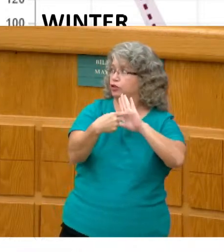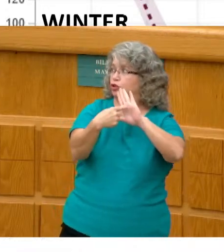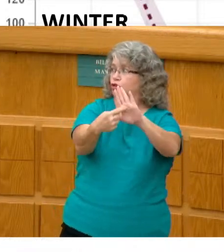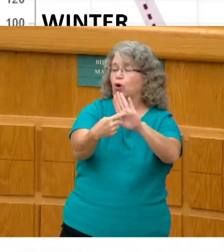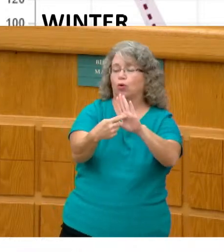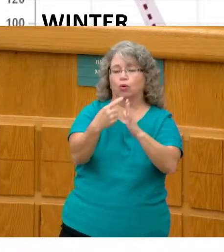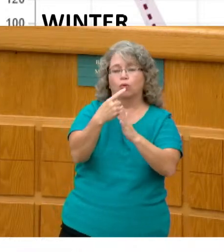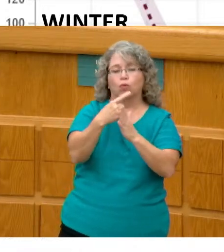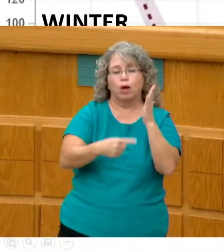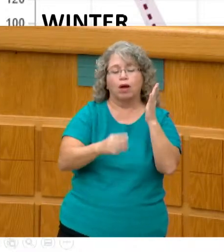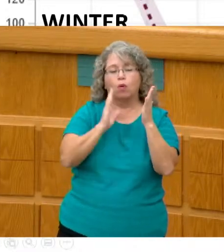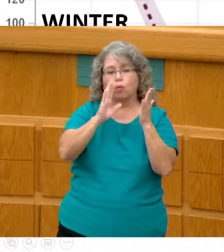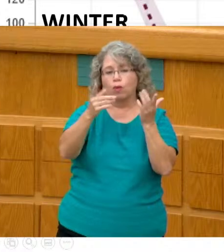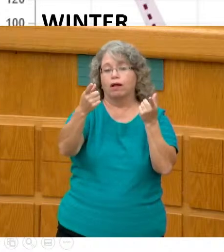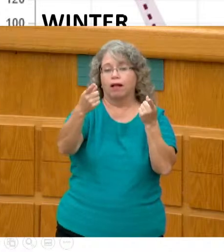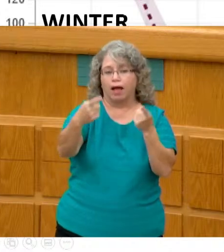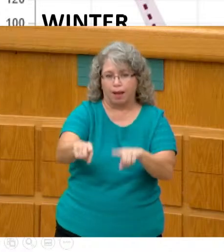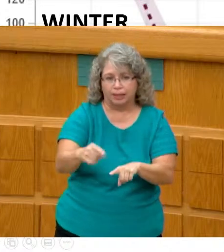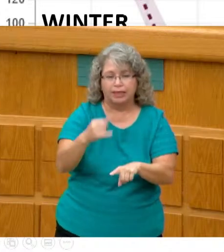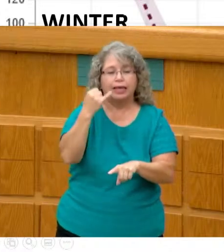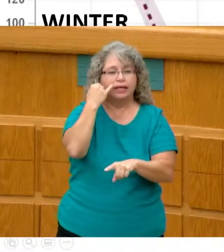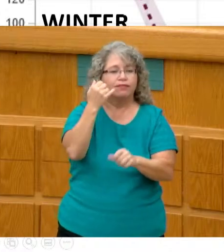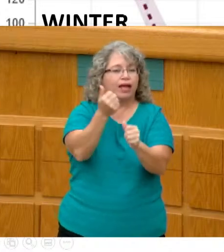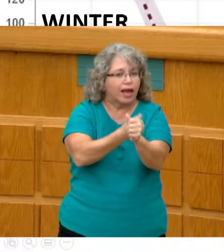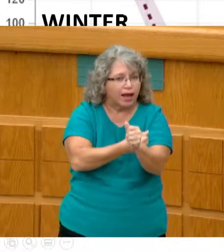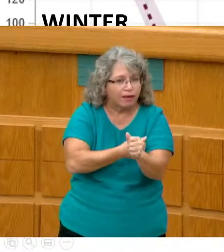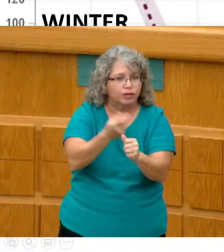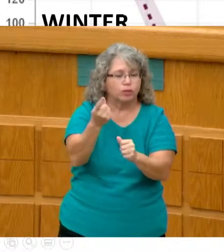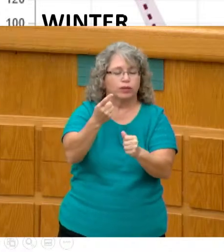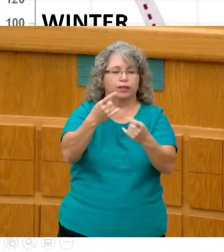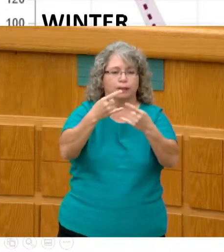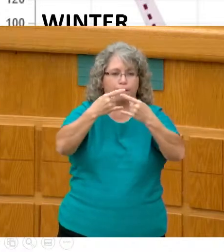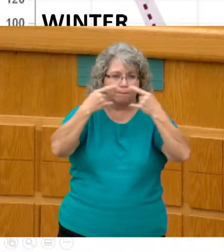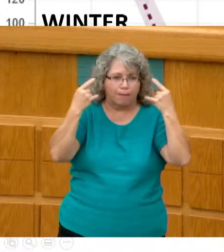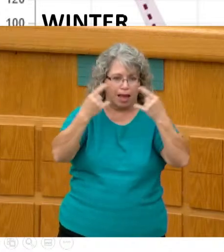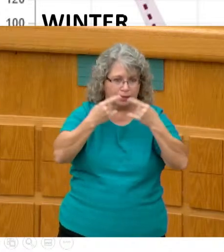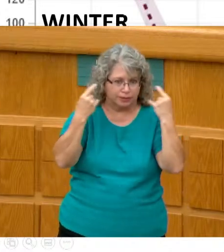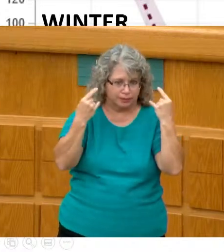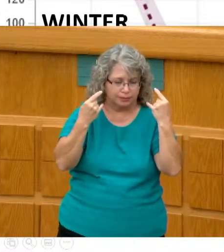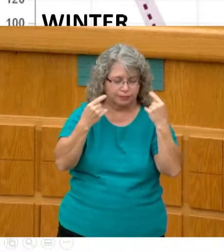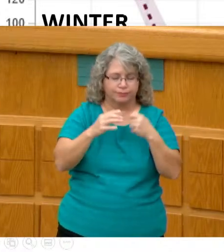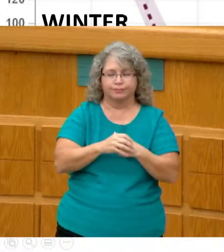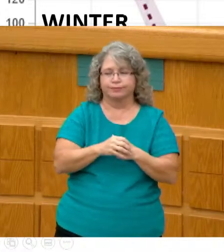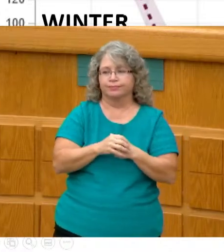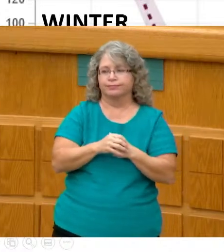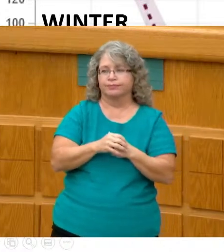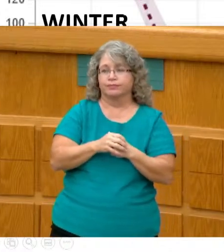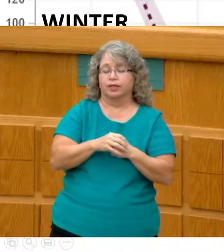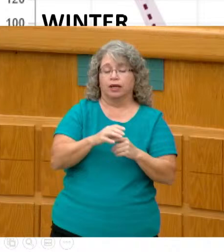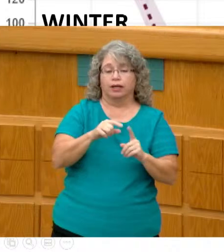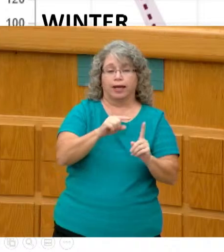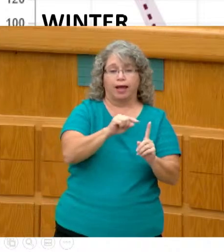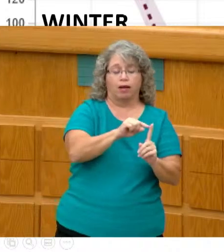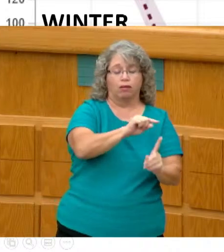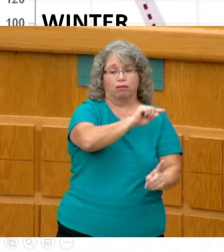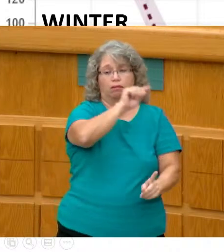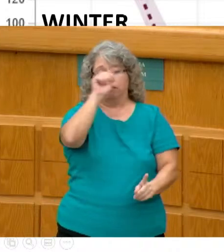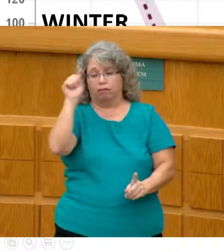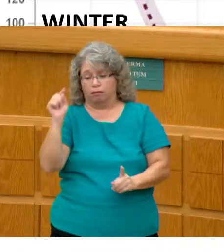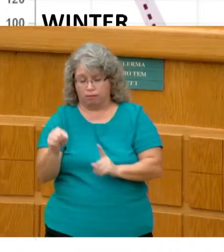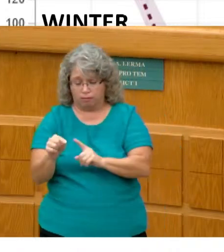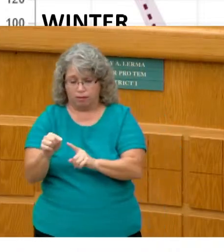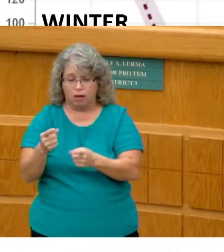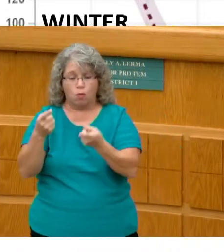would happen if everybody were masking in public. Now, on the other side of the coin, we can look at what happens if nobody's masking in public, whether